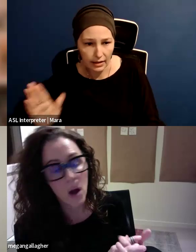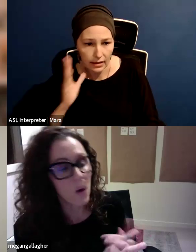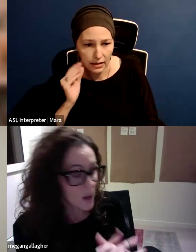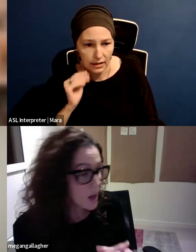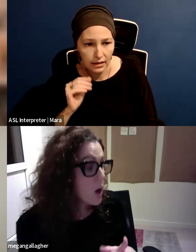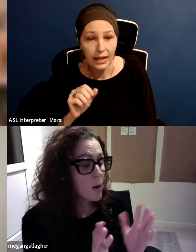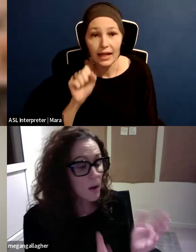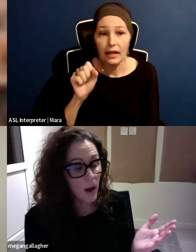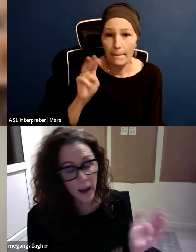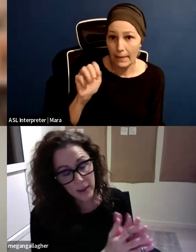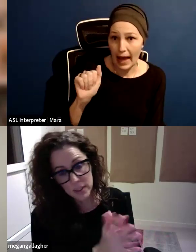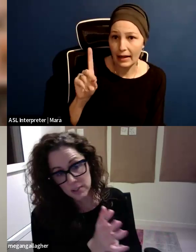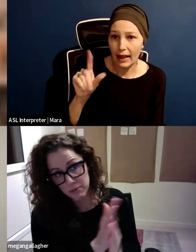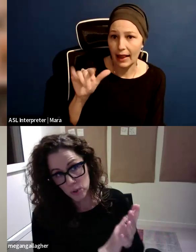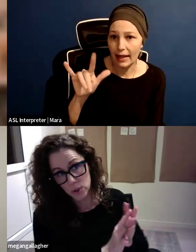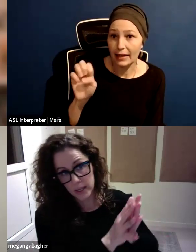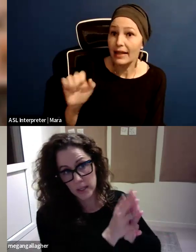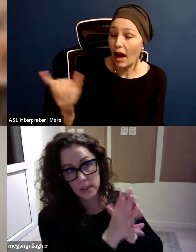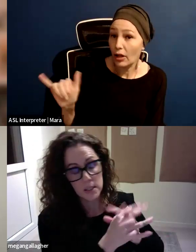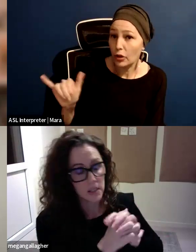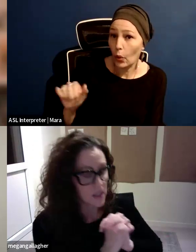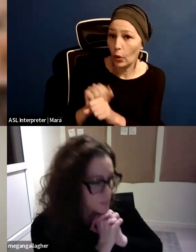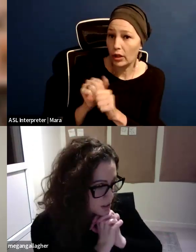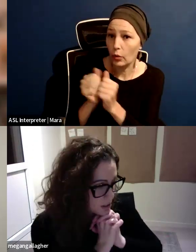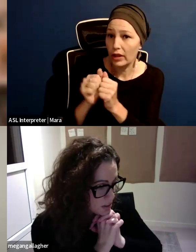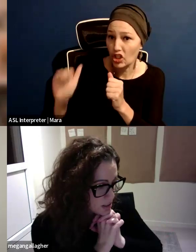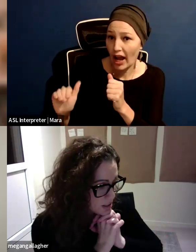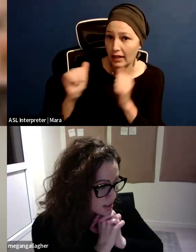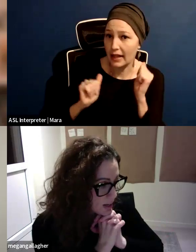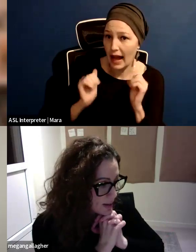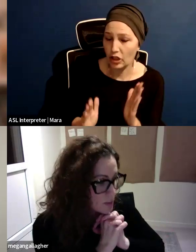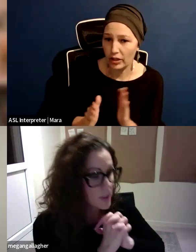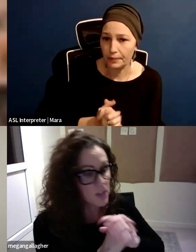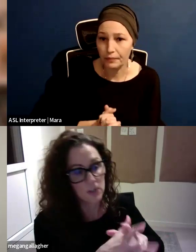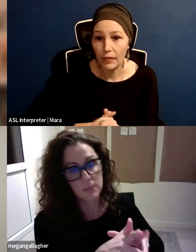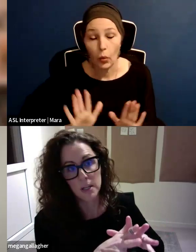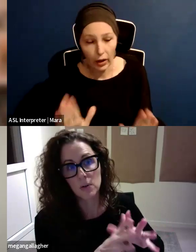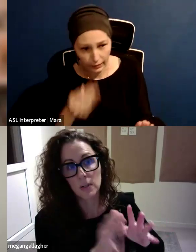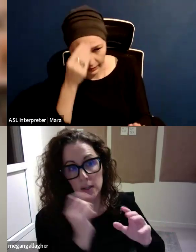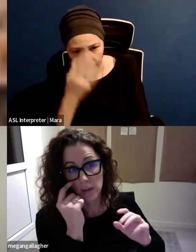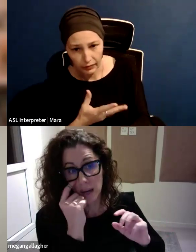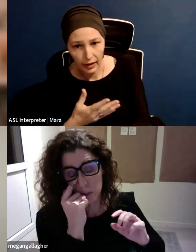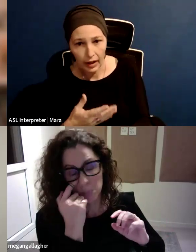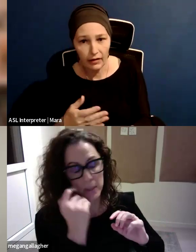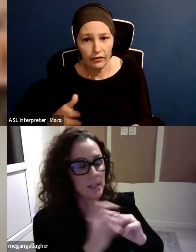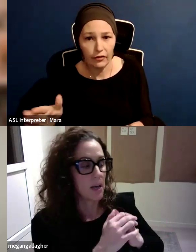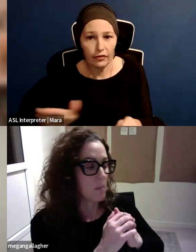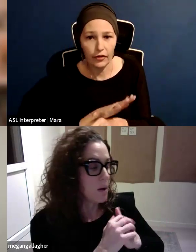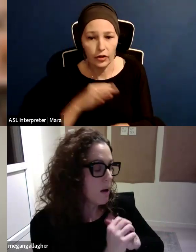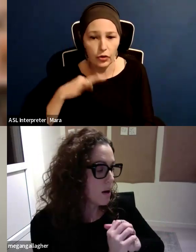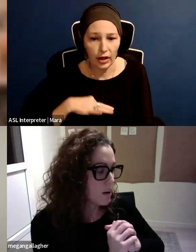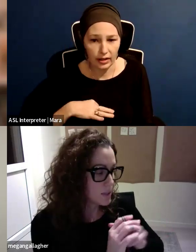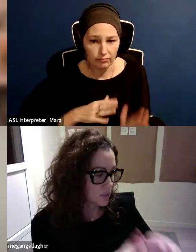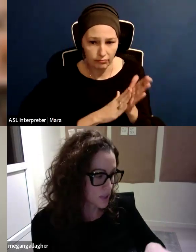child actor. Oh, Well, well, I have to give full credit in this particular instance. I had the pleasure of meeting Orlando, the actor who plays